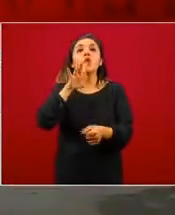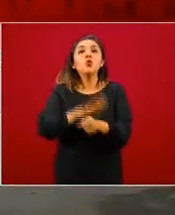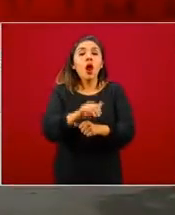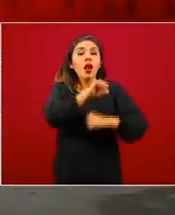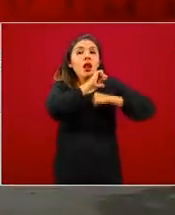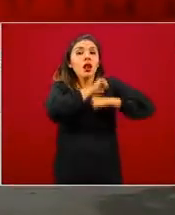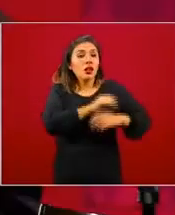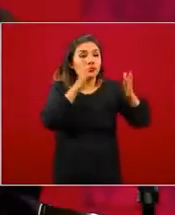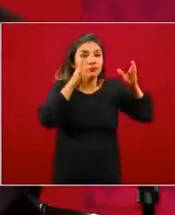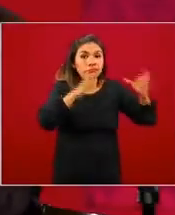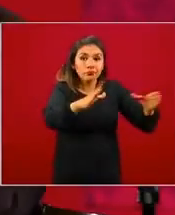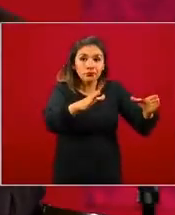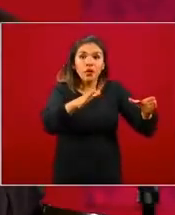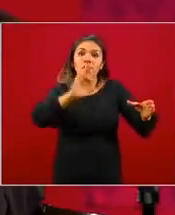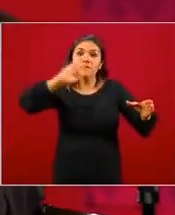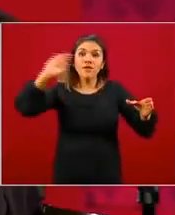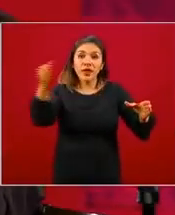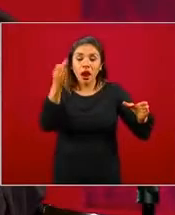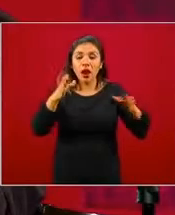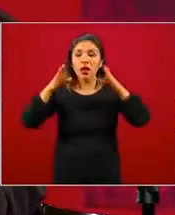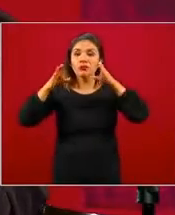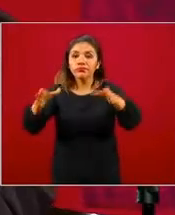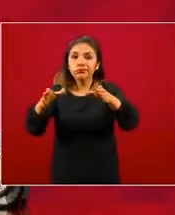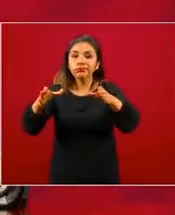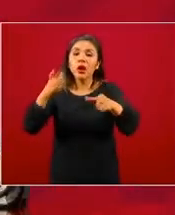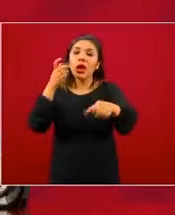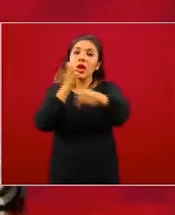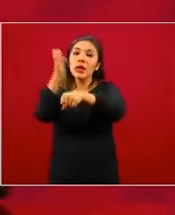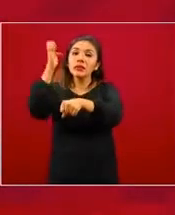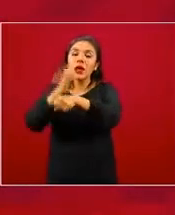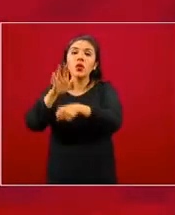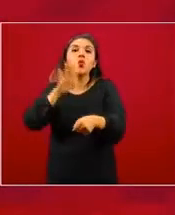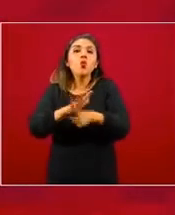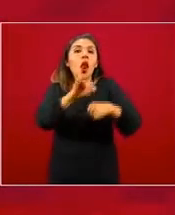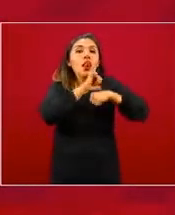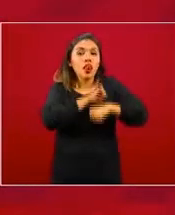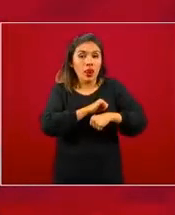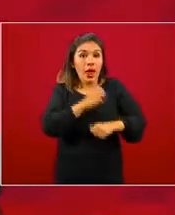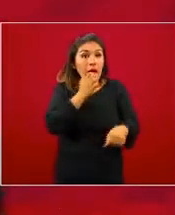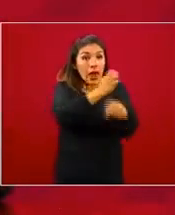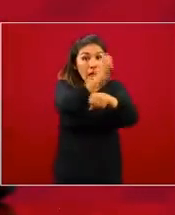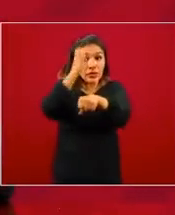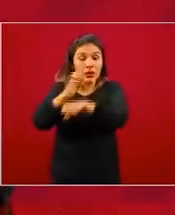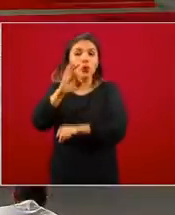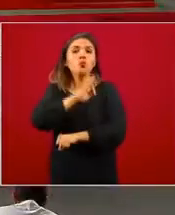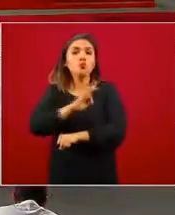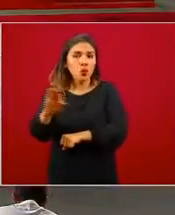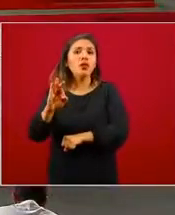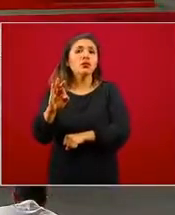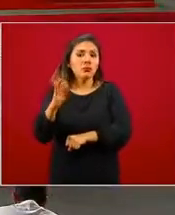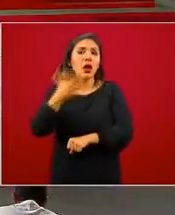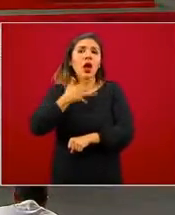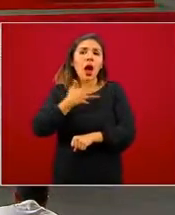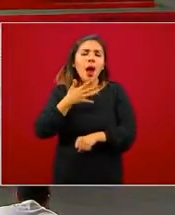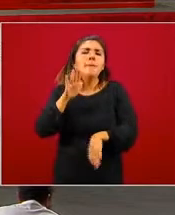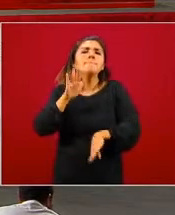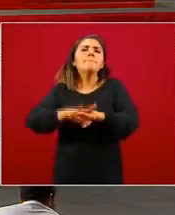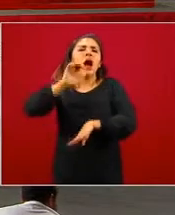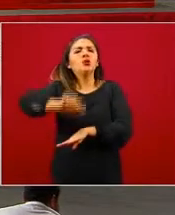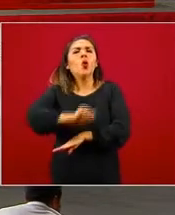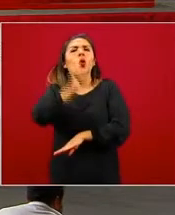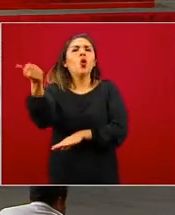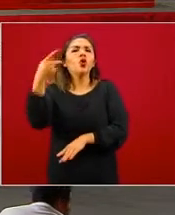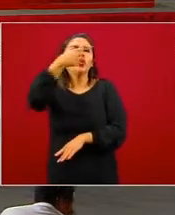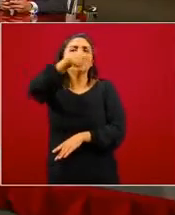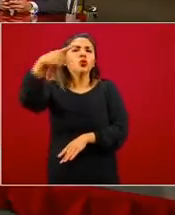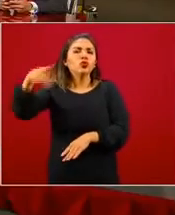Act clearly shows what part is for health authorities and what part corresponds to state authorities. States